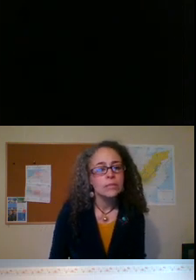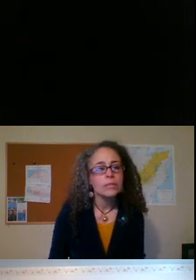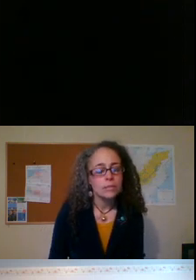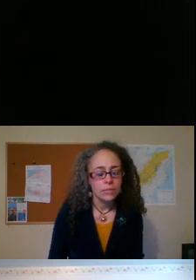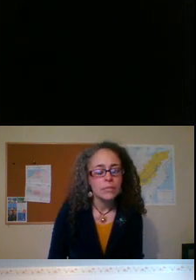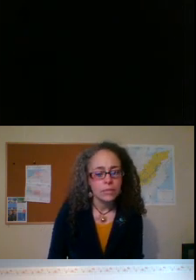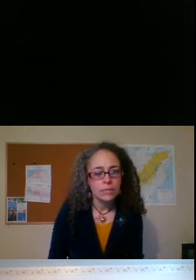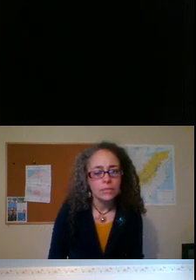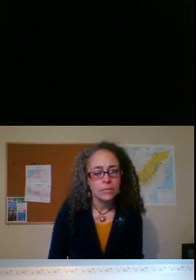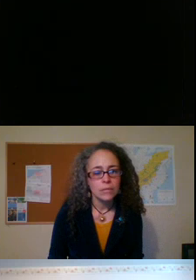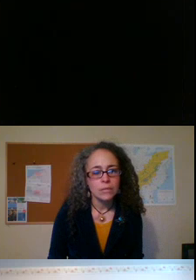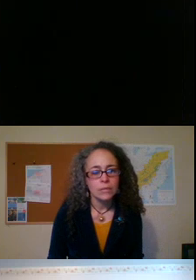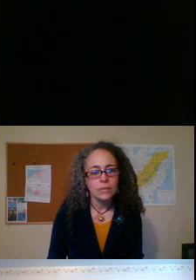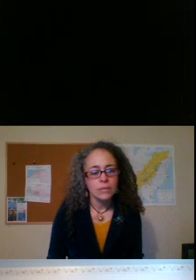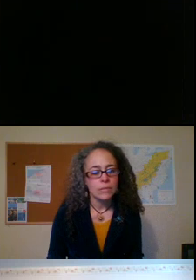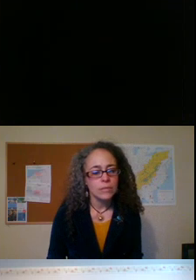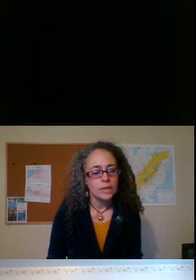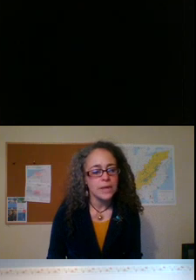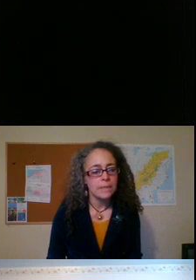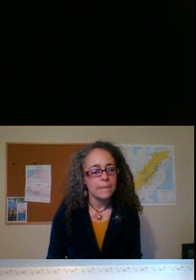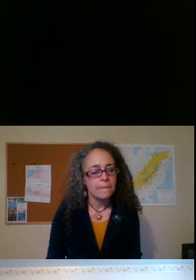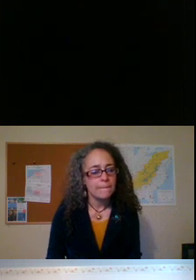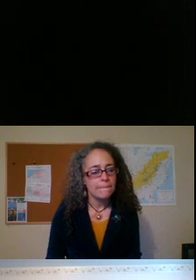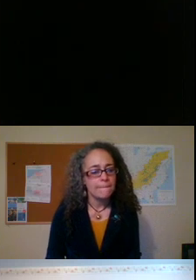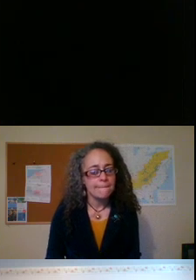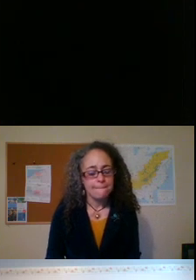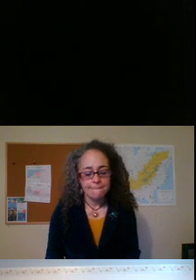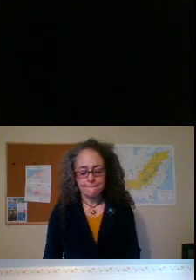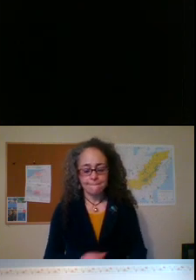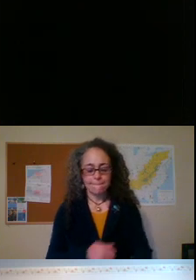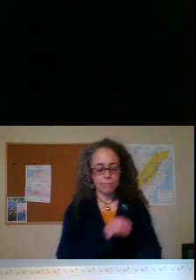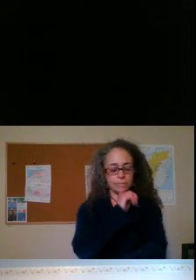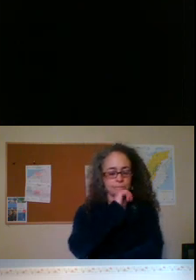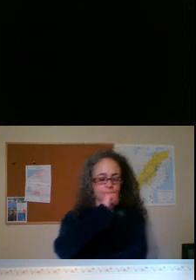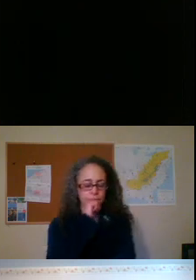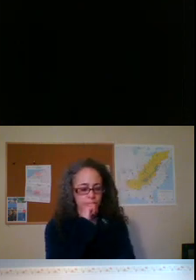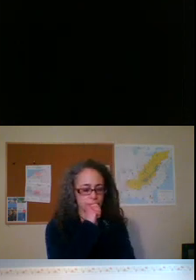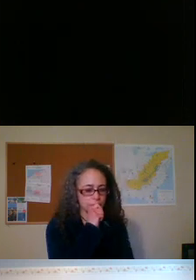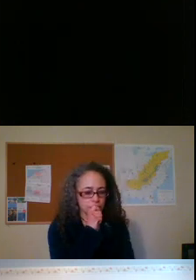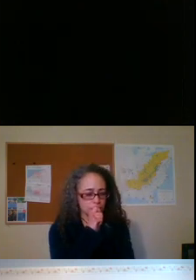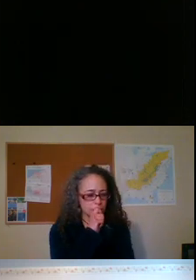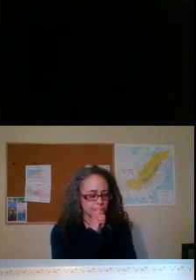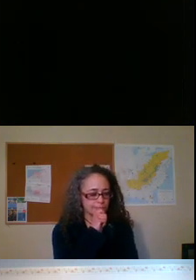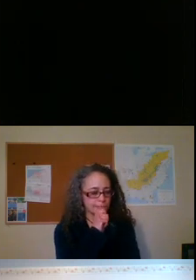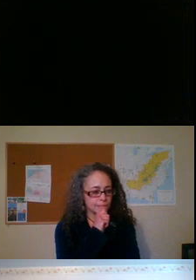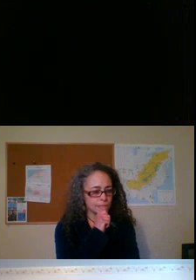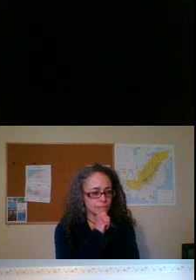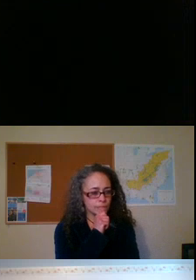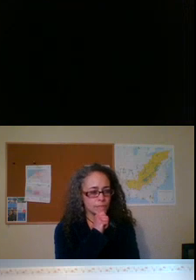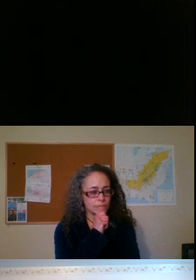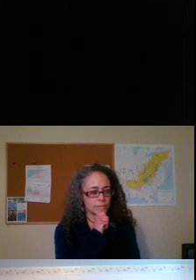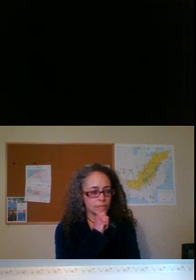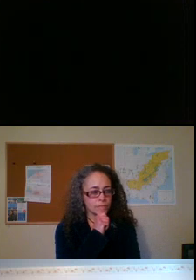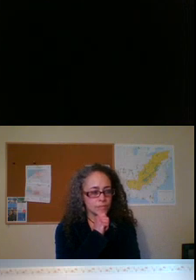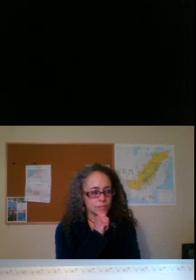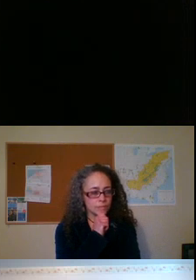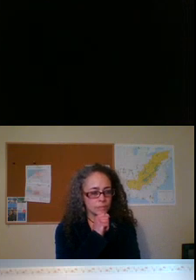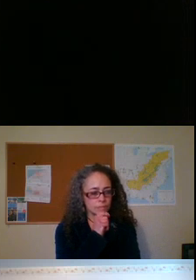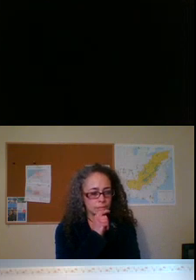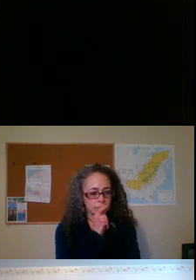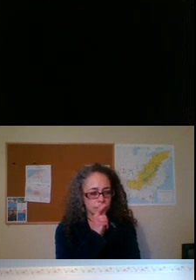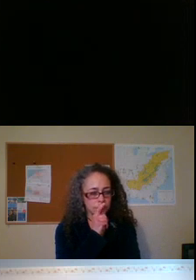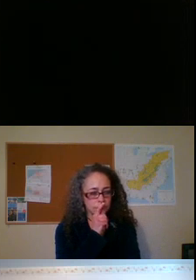Greenway Trail Town Initiative. Yes, ma'am. And in some of the towns, they need improved sidewalks, which